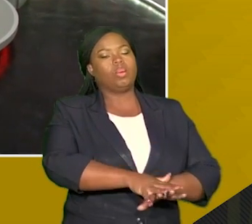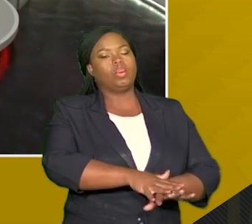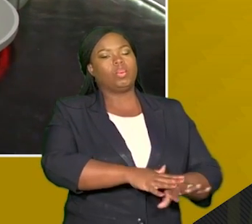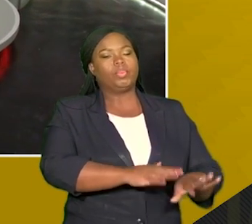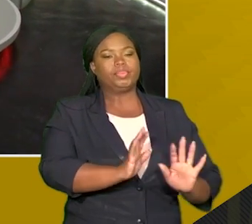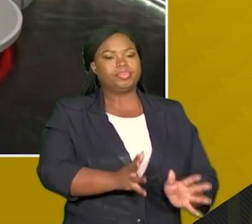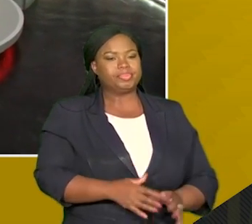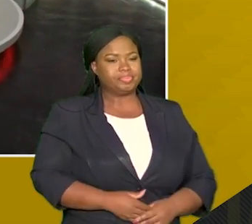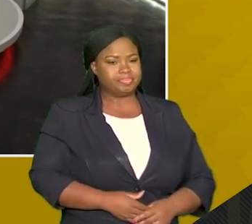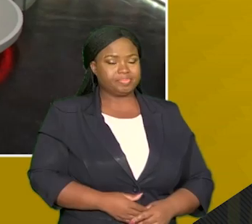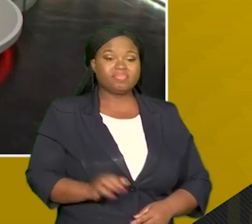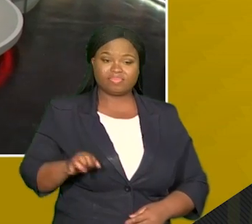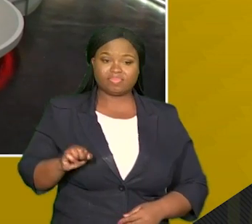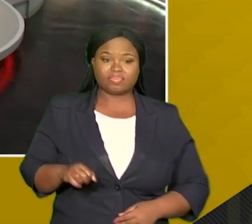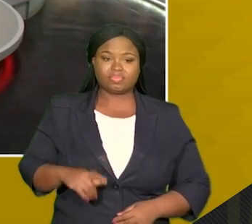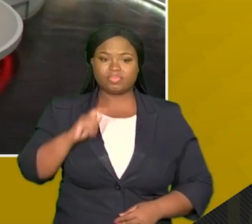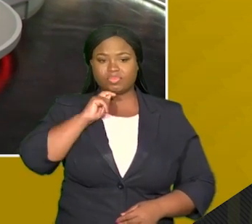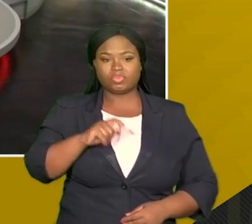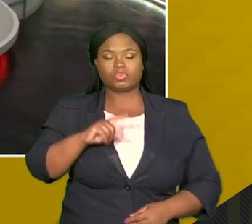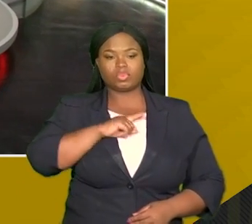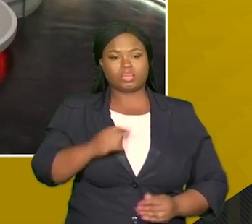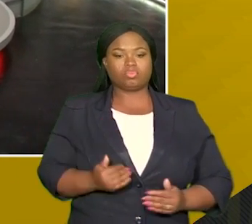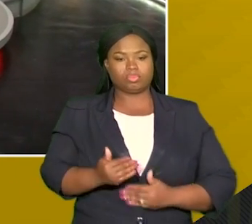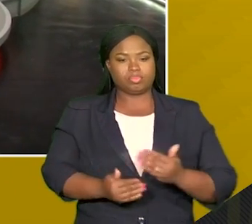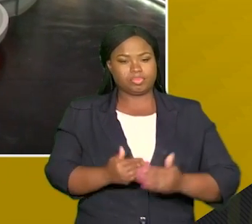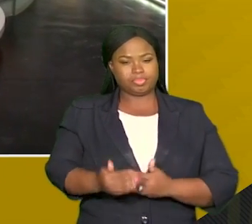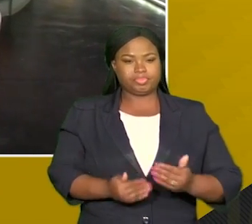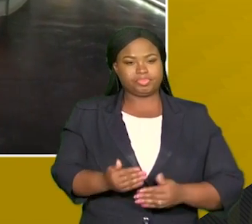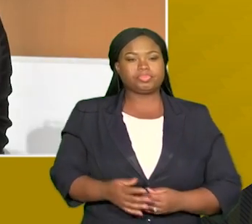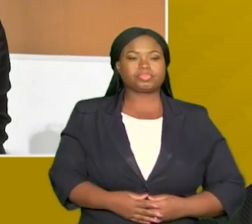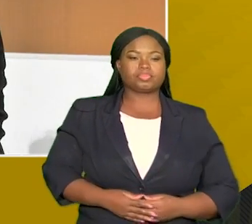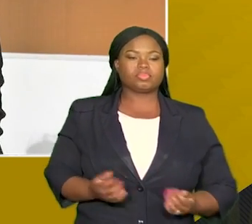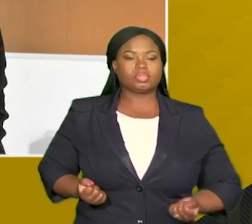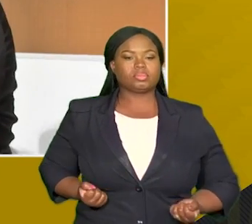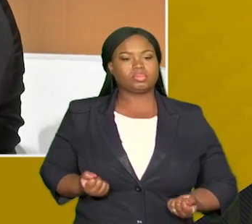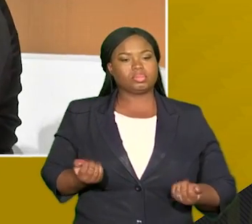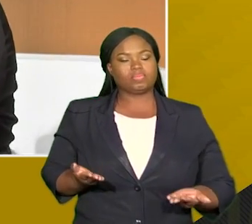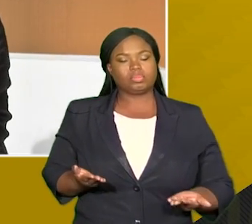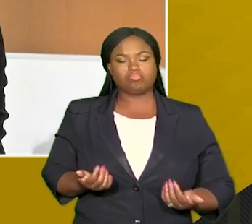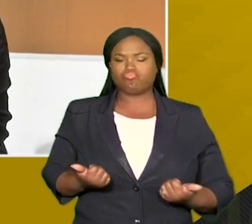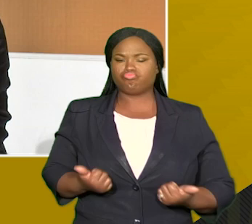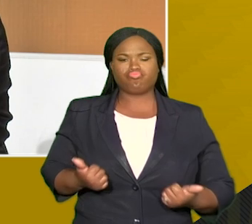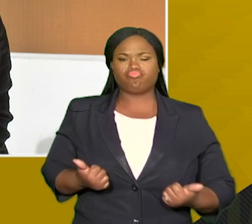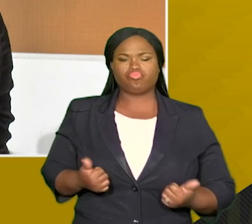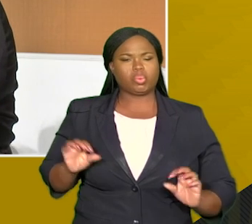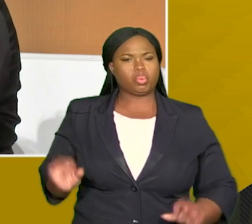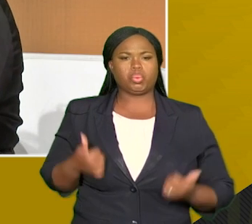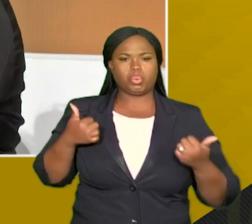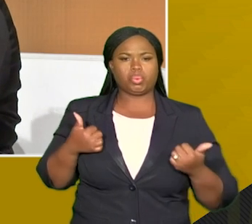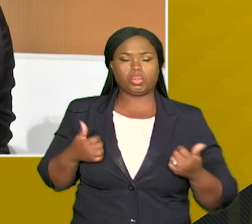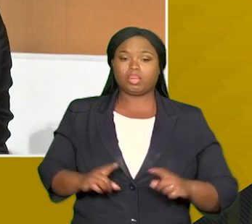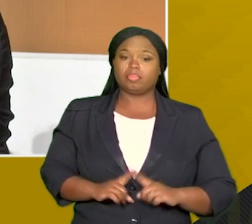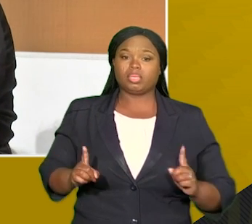touch and go. Yes, like during the process, the service was very good, was excellent.